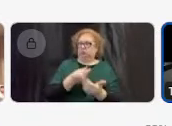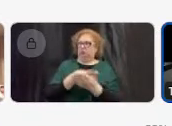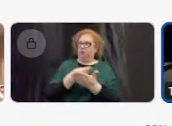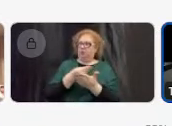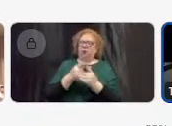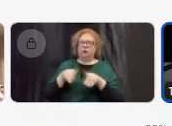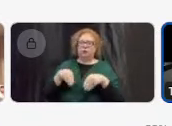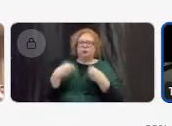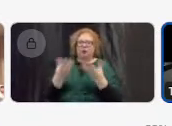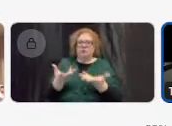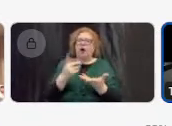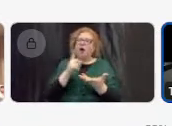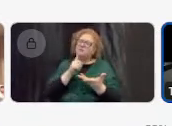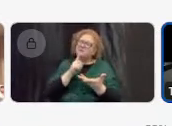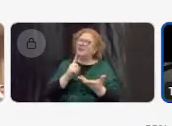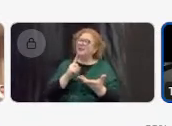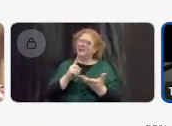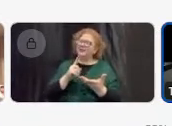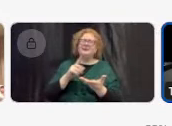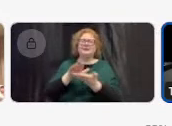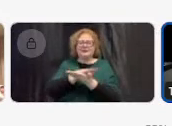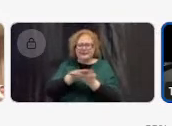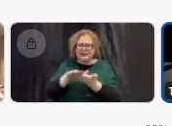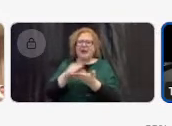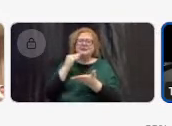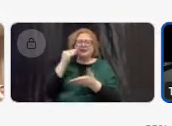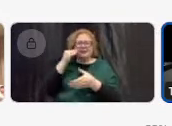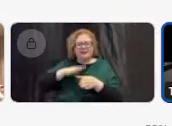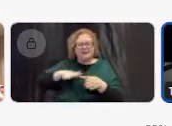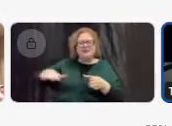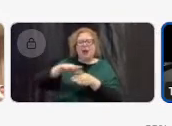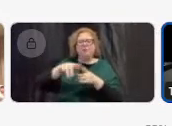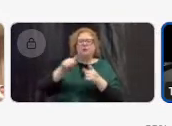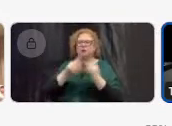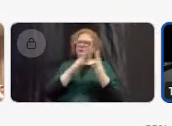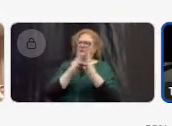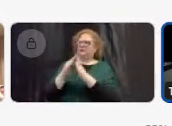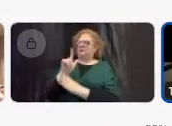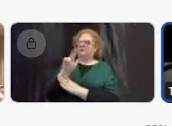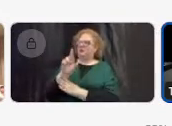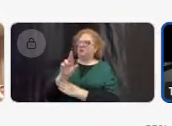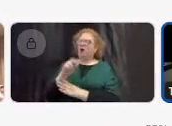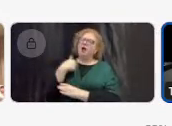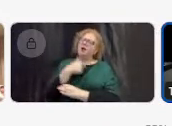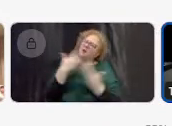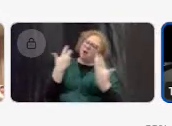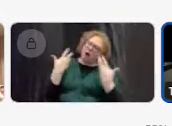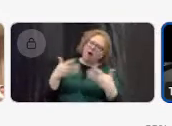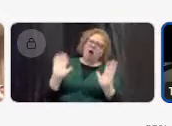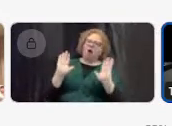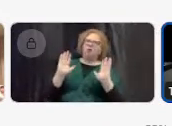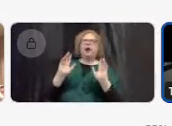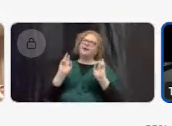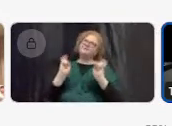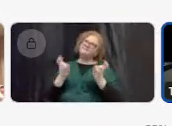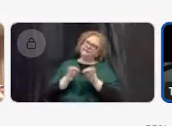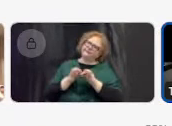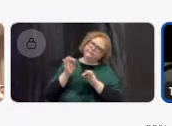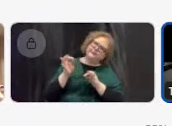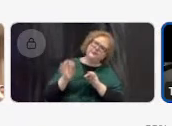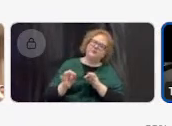is a competitor and a developer trying to stall it even longer. We've already deferred once. We're not diminishing,